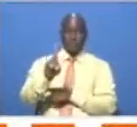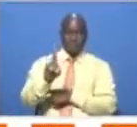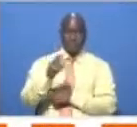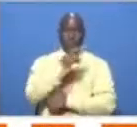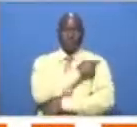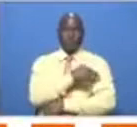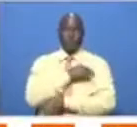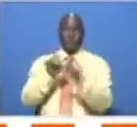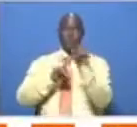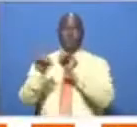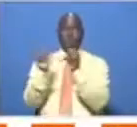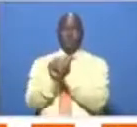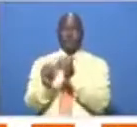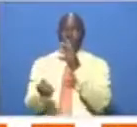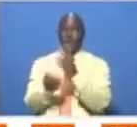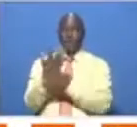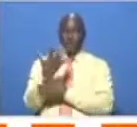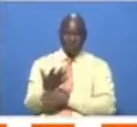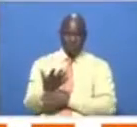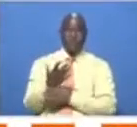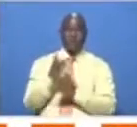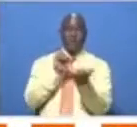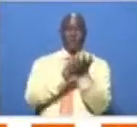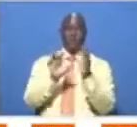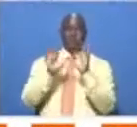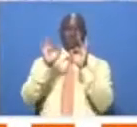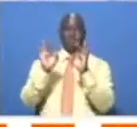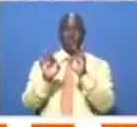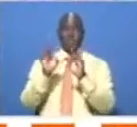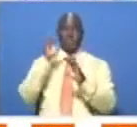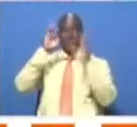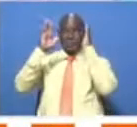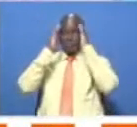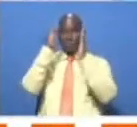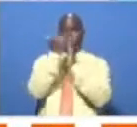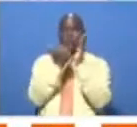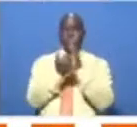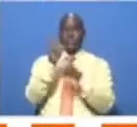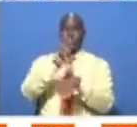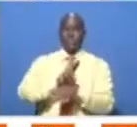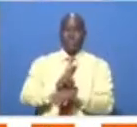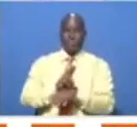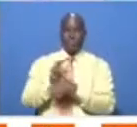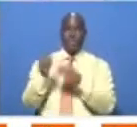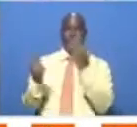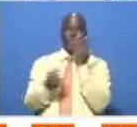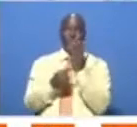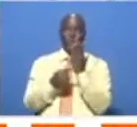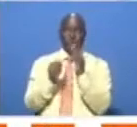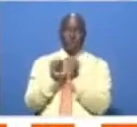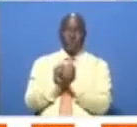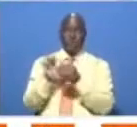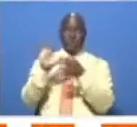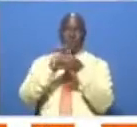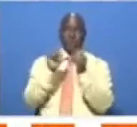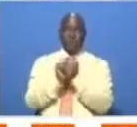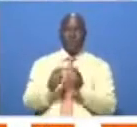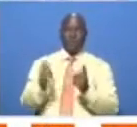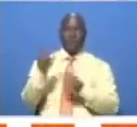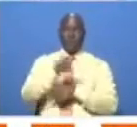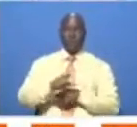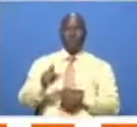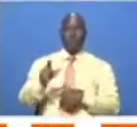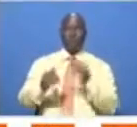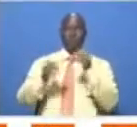and Safaricom in launching Daktari Smart Initiative. The program uses telemedicine technology to link and allow local